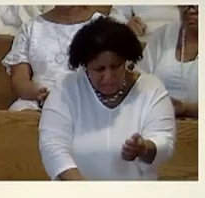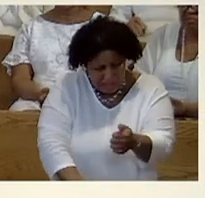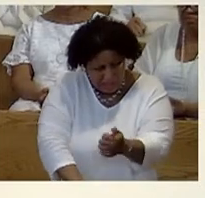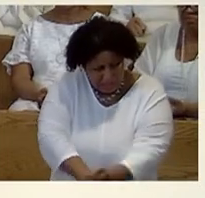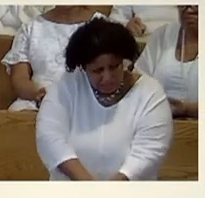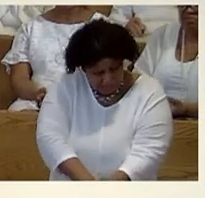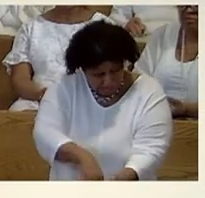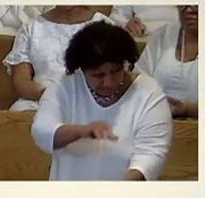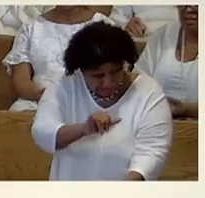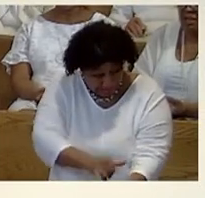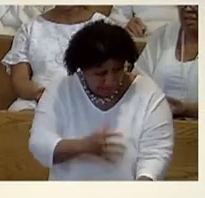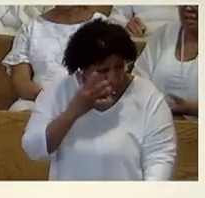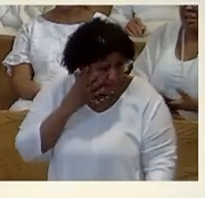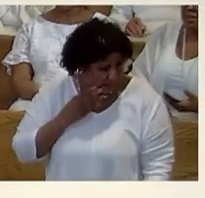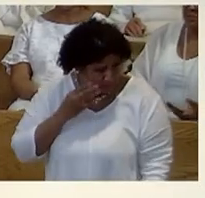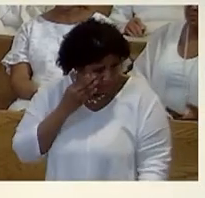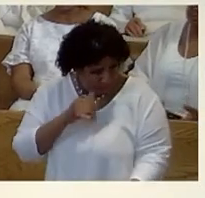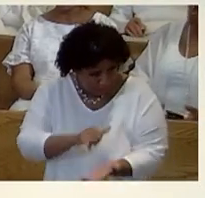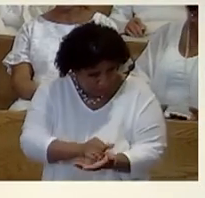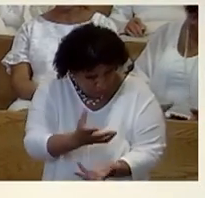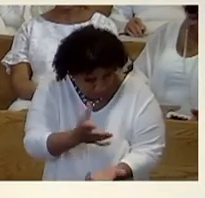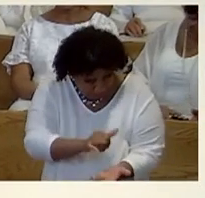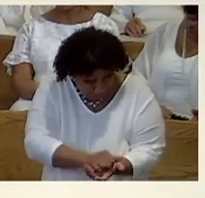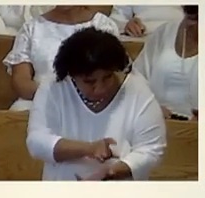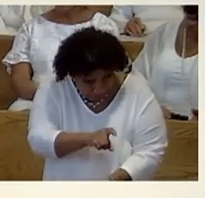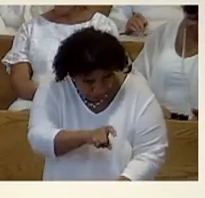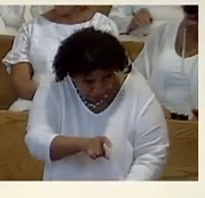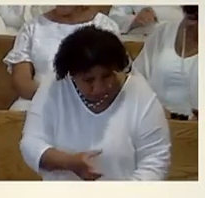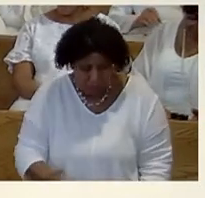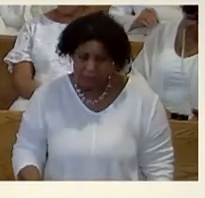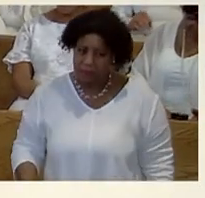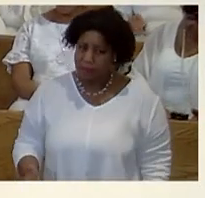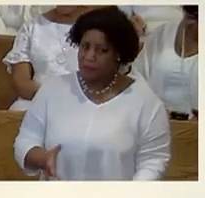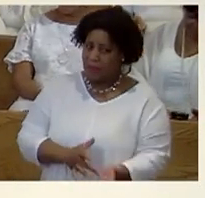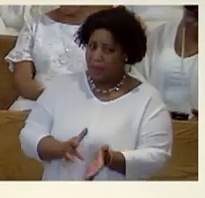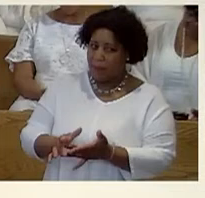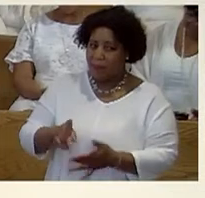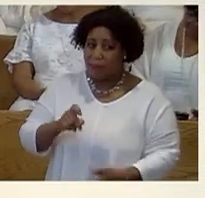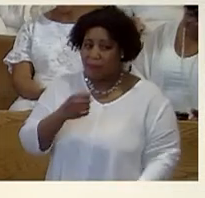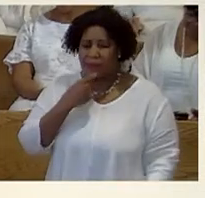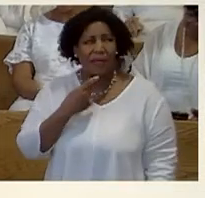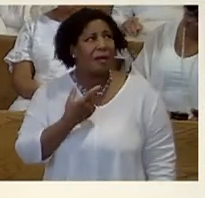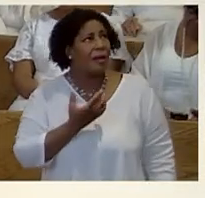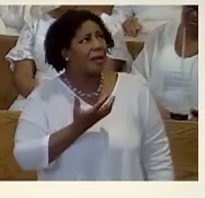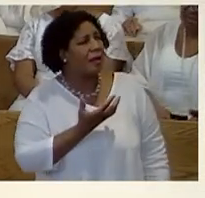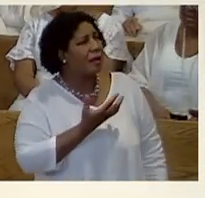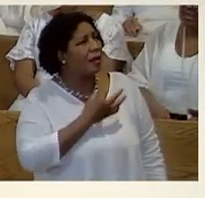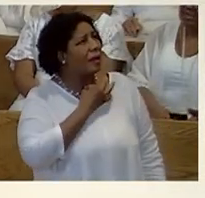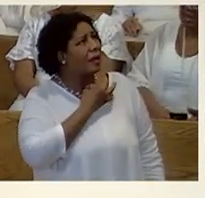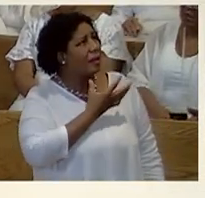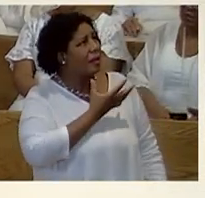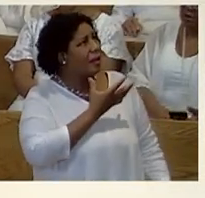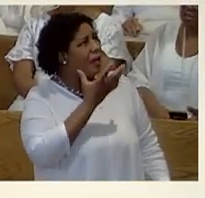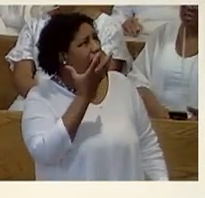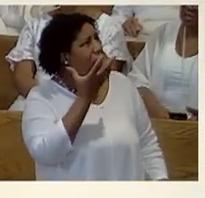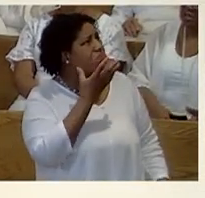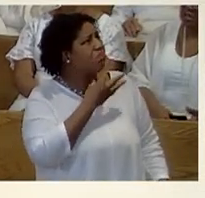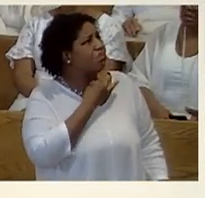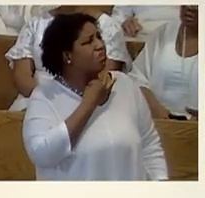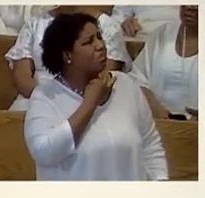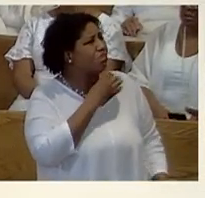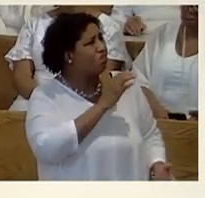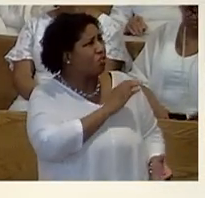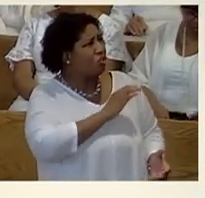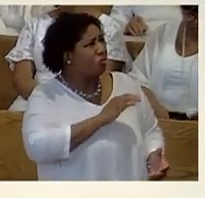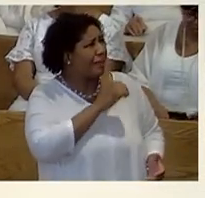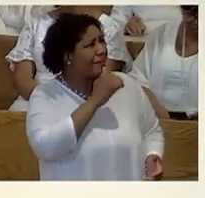want to go through that? Because the Bible says that he says that I want to know Christ suffering. And